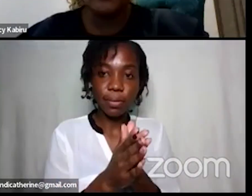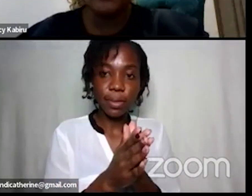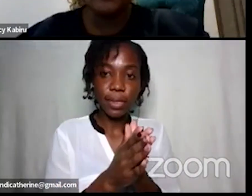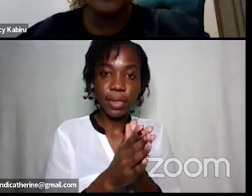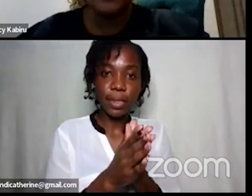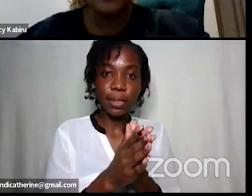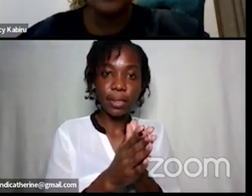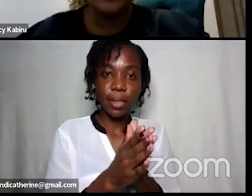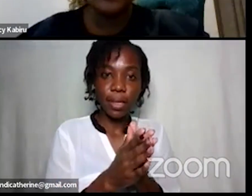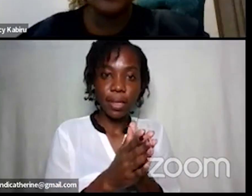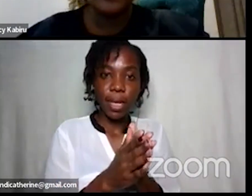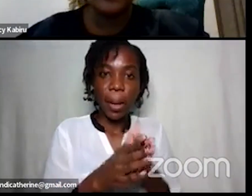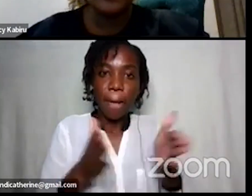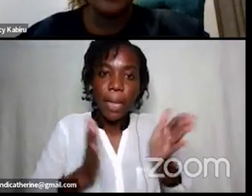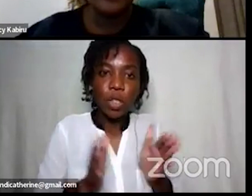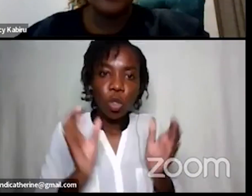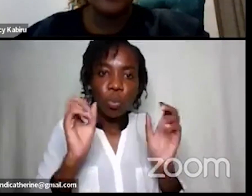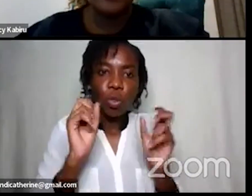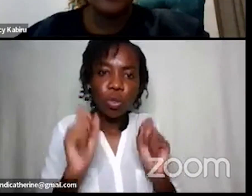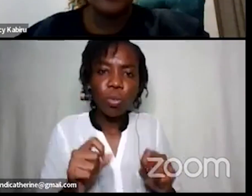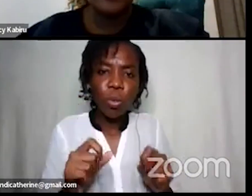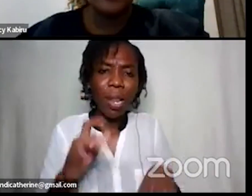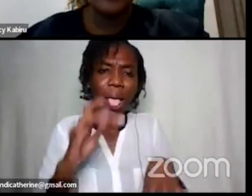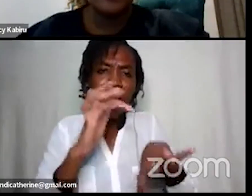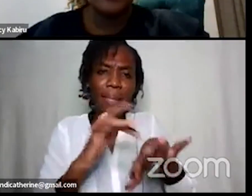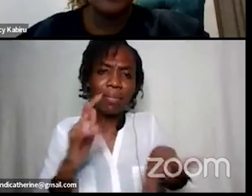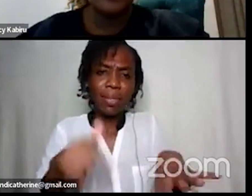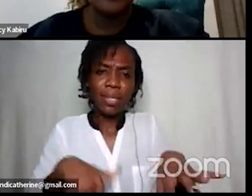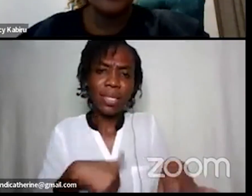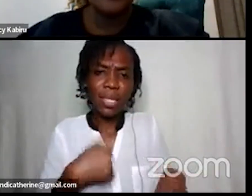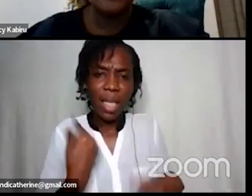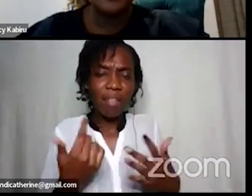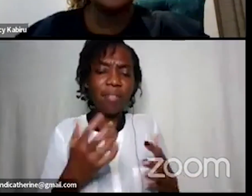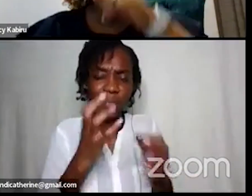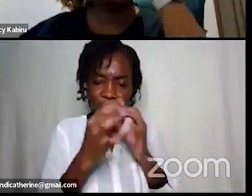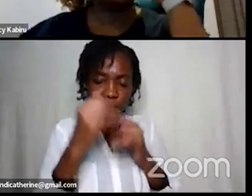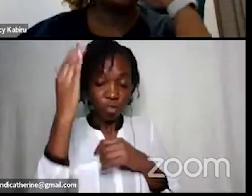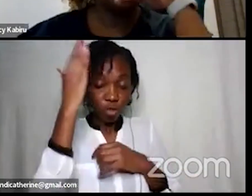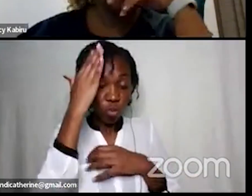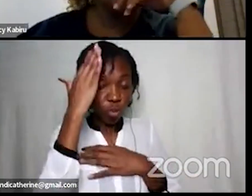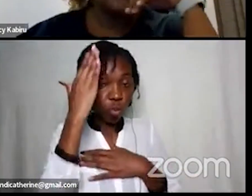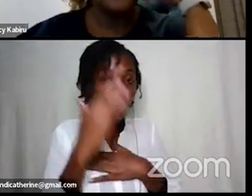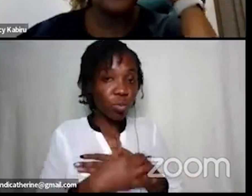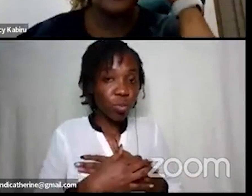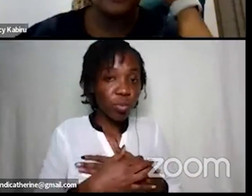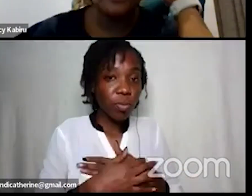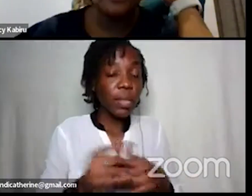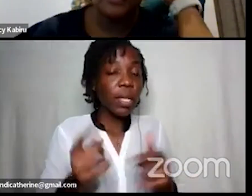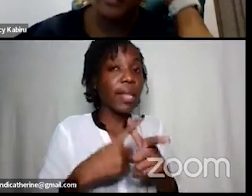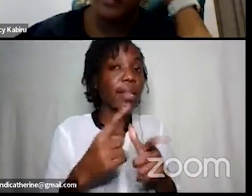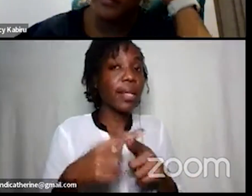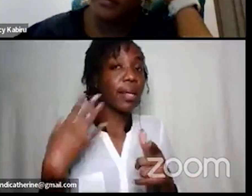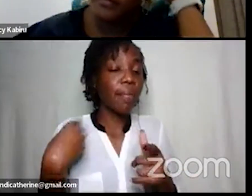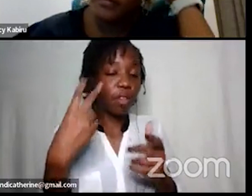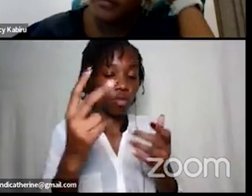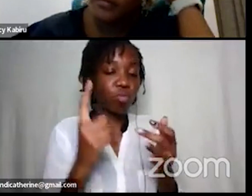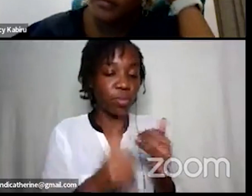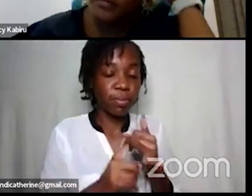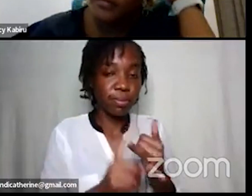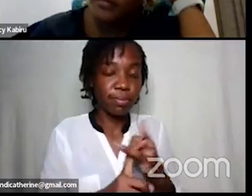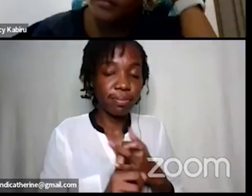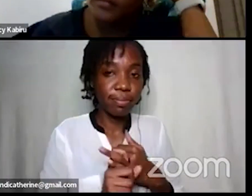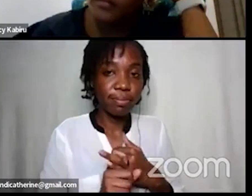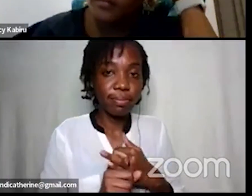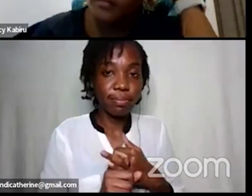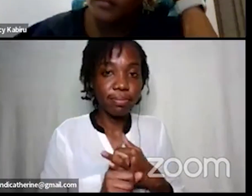can one harm themselves subconsciously? And the second question is,